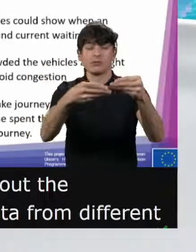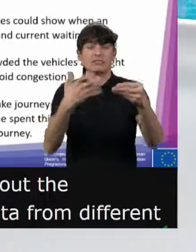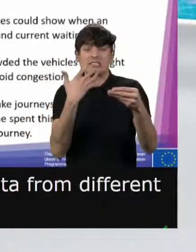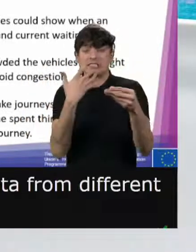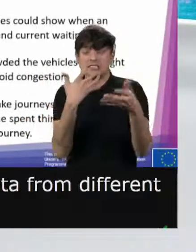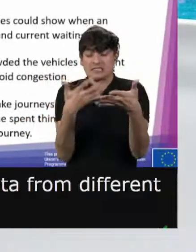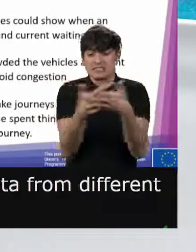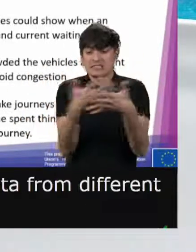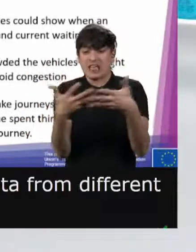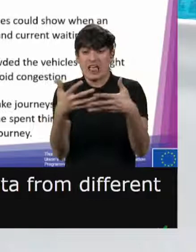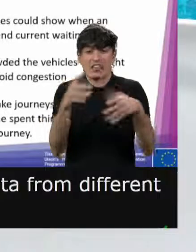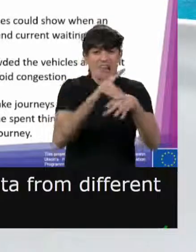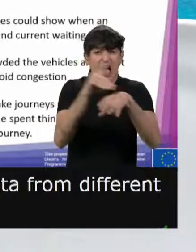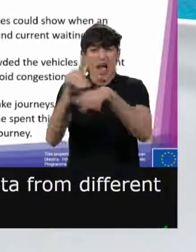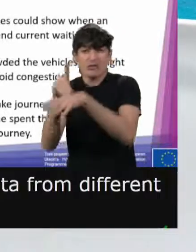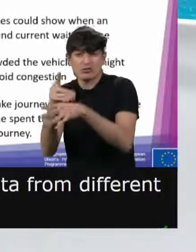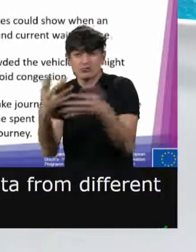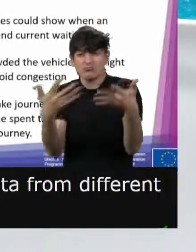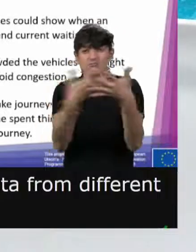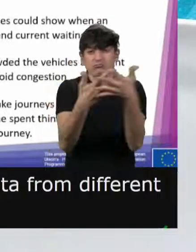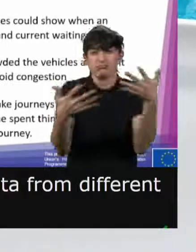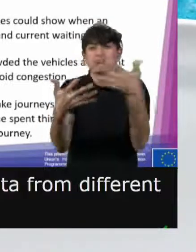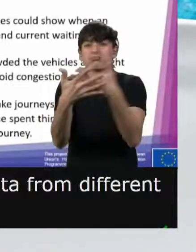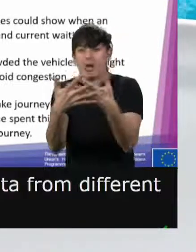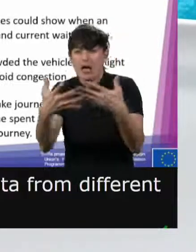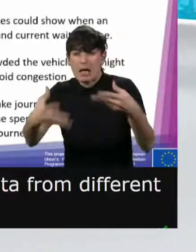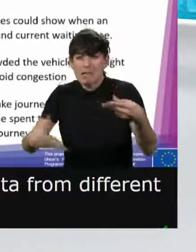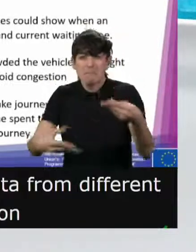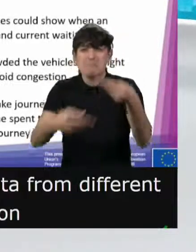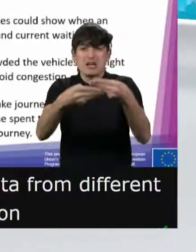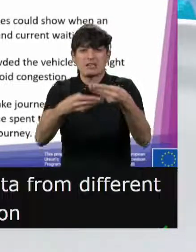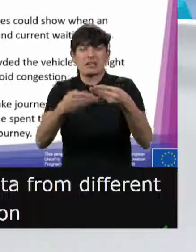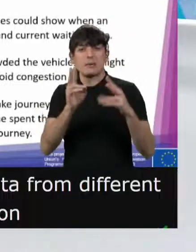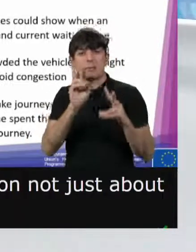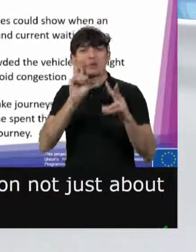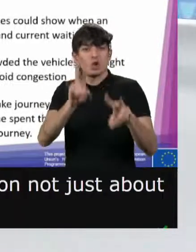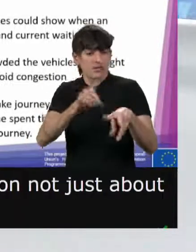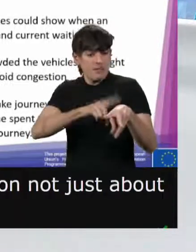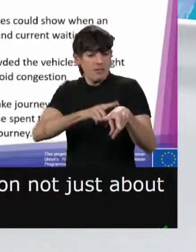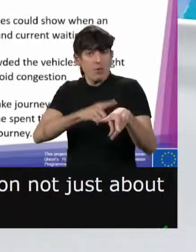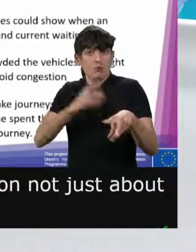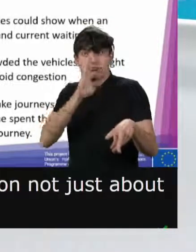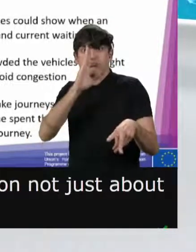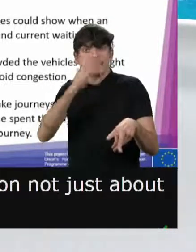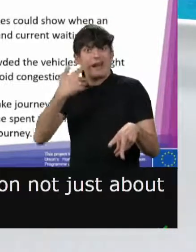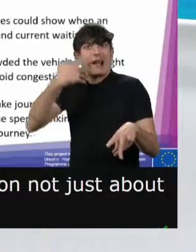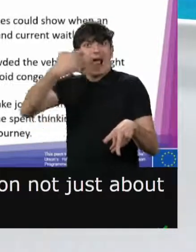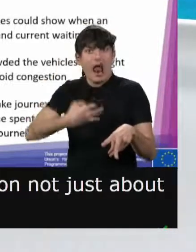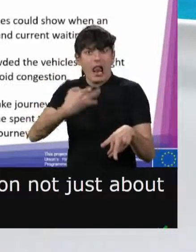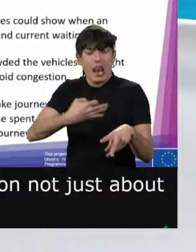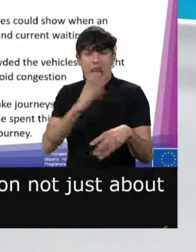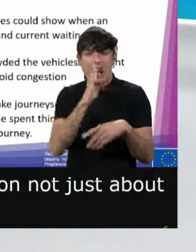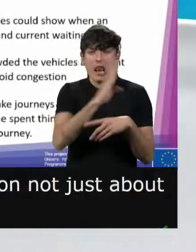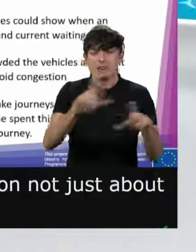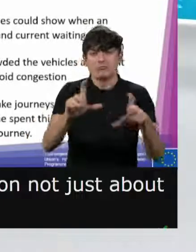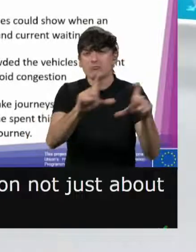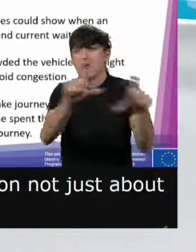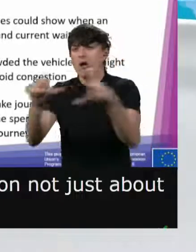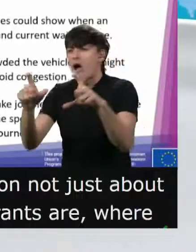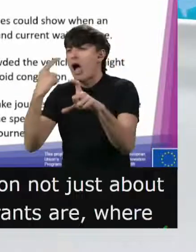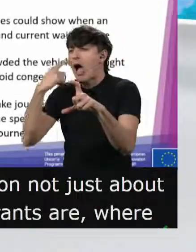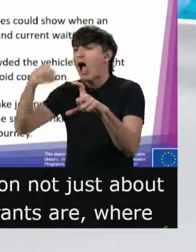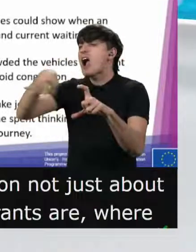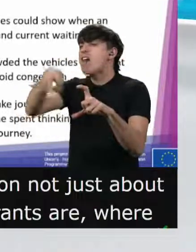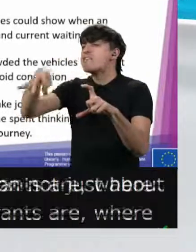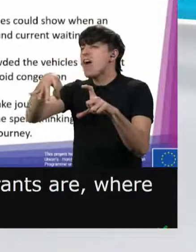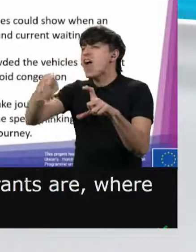view, we get information not just about where you can get coffee from, where restaurants are, where the station is, but also whether or not